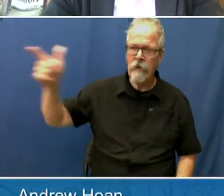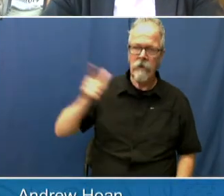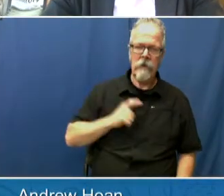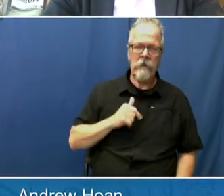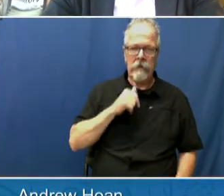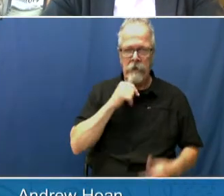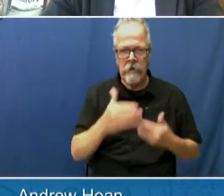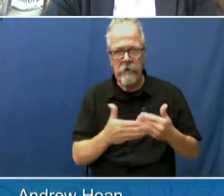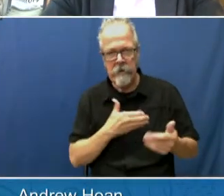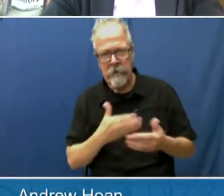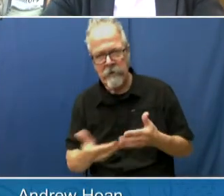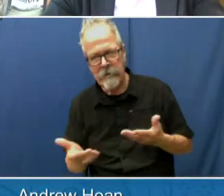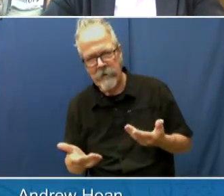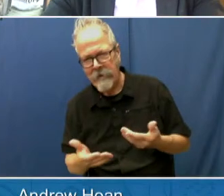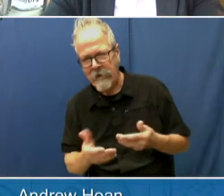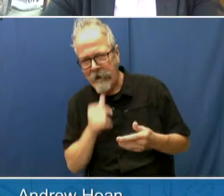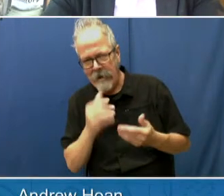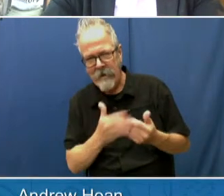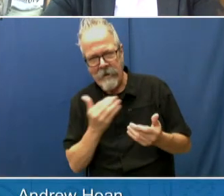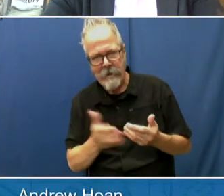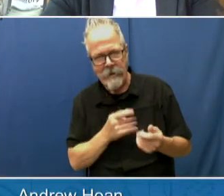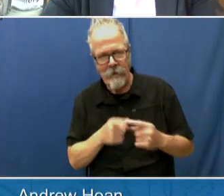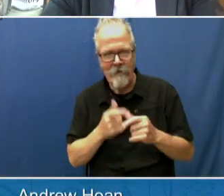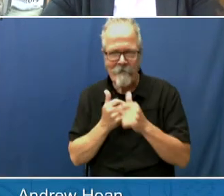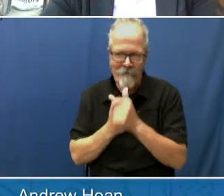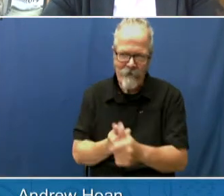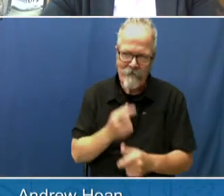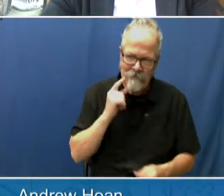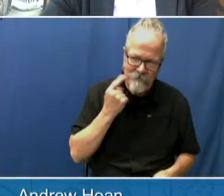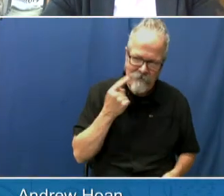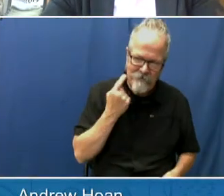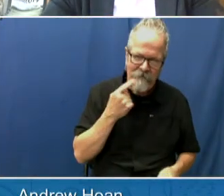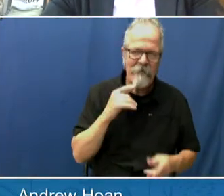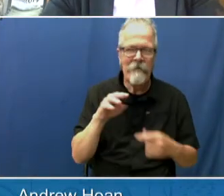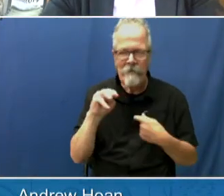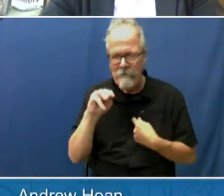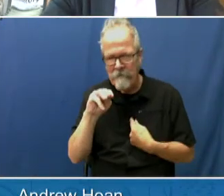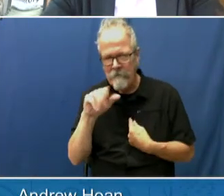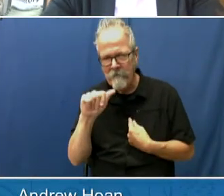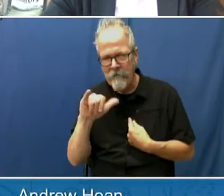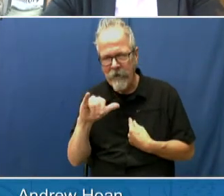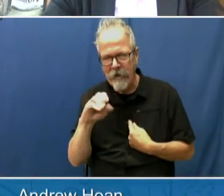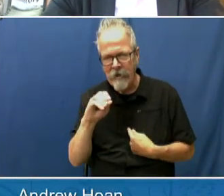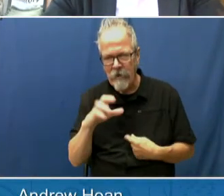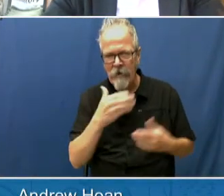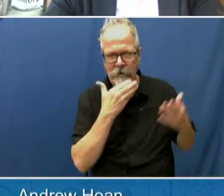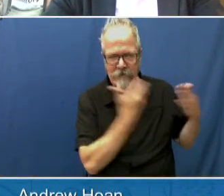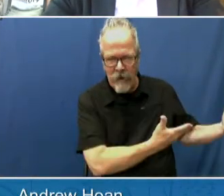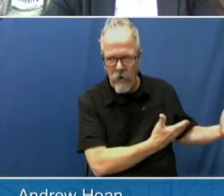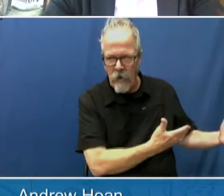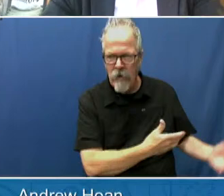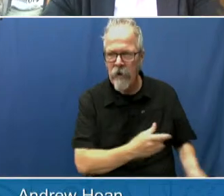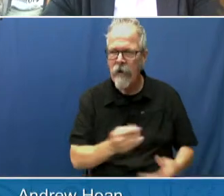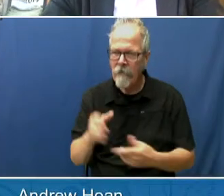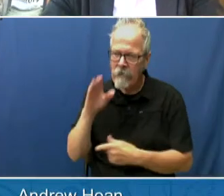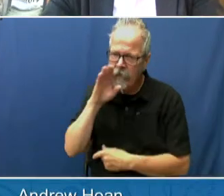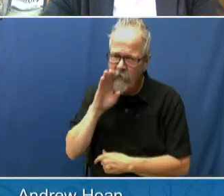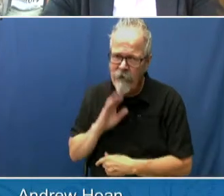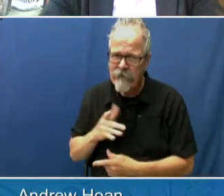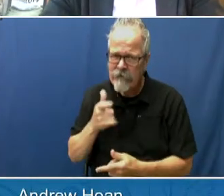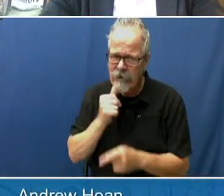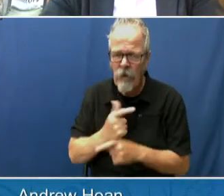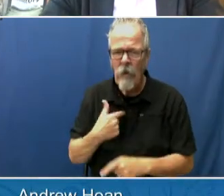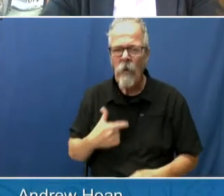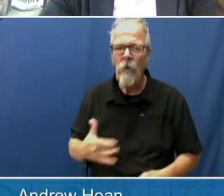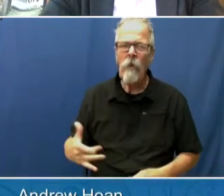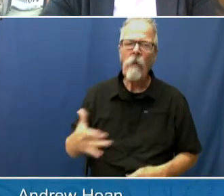to our mayor, all the colleagues who are speaking today, to the Brown Sisters for making my day with that music, and to the